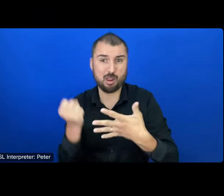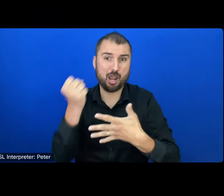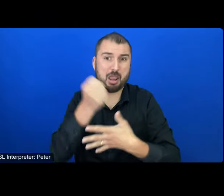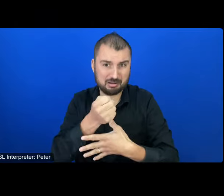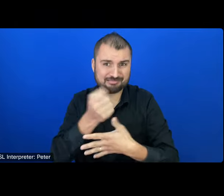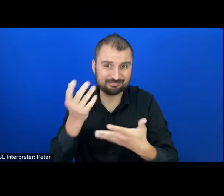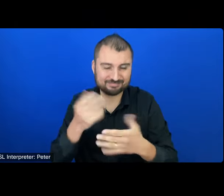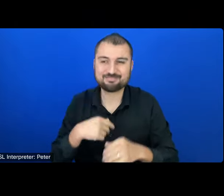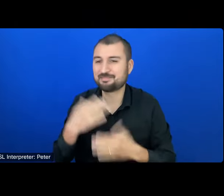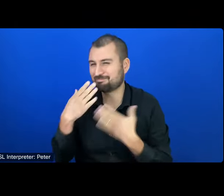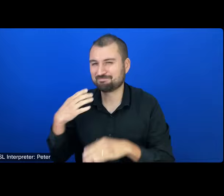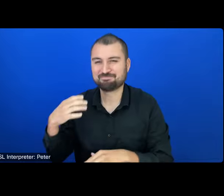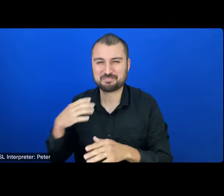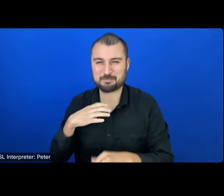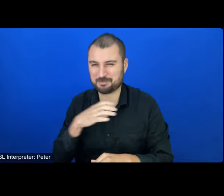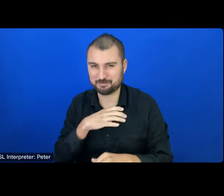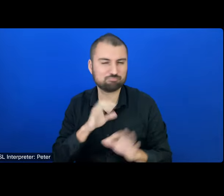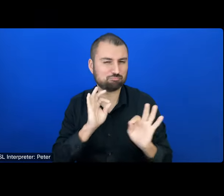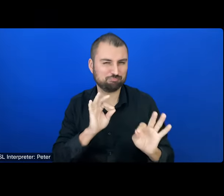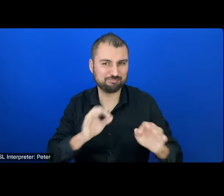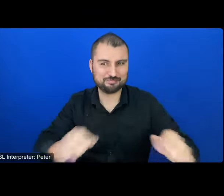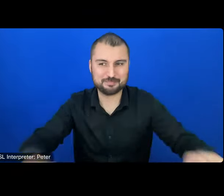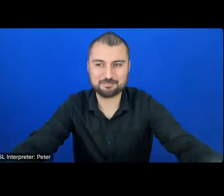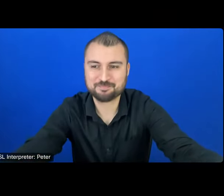bet. Moving right